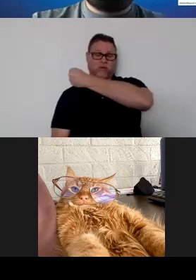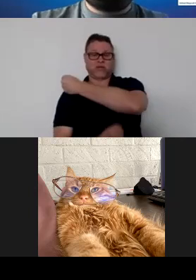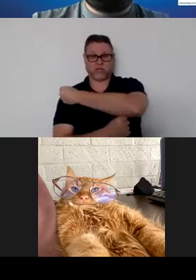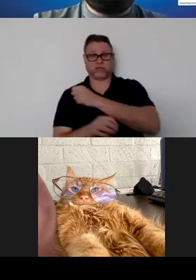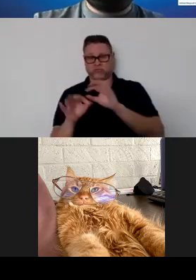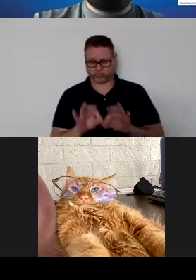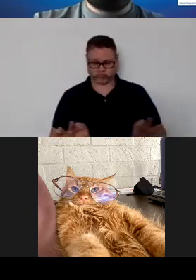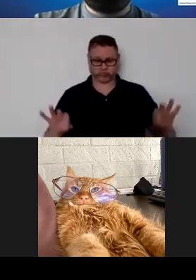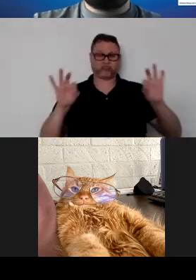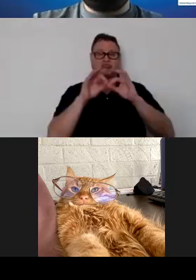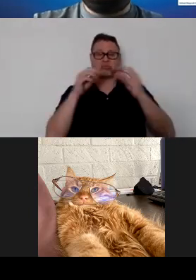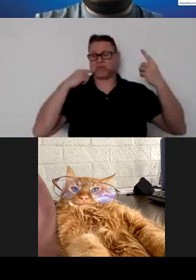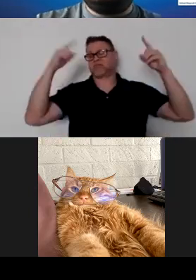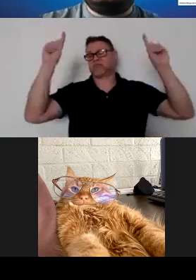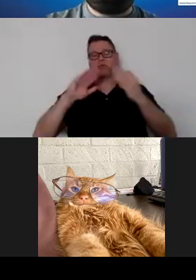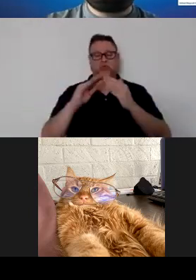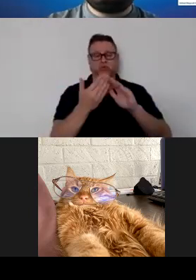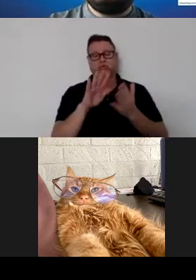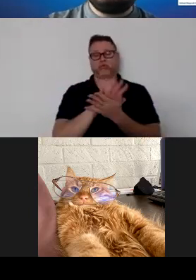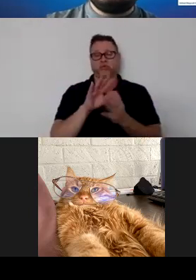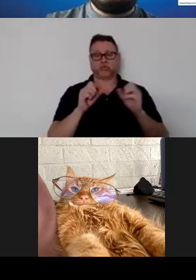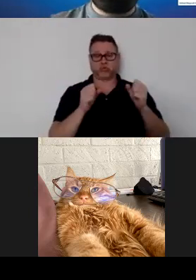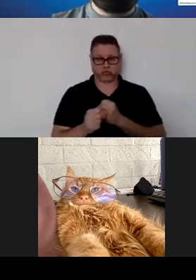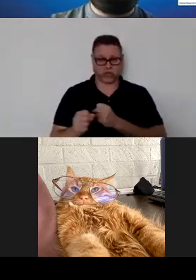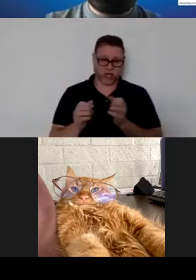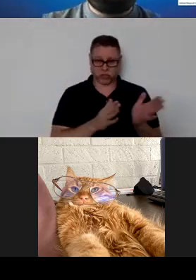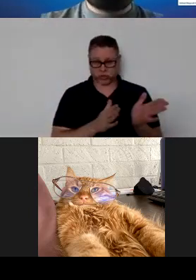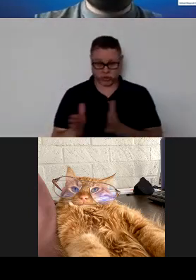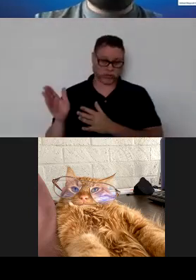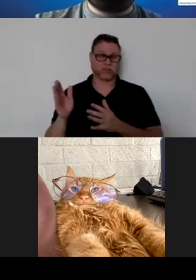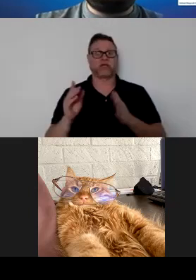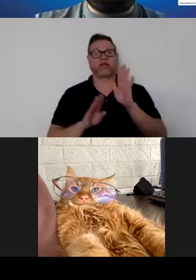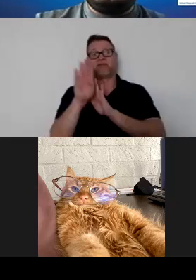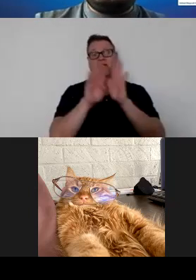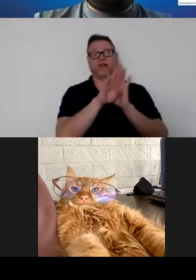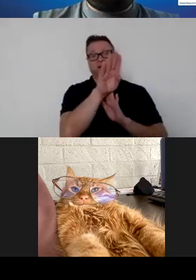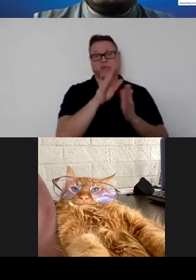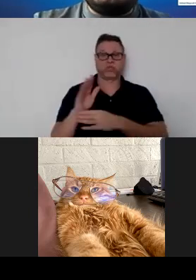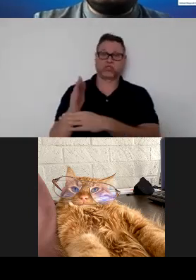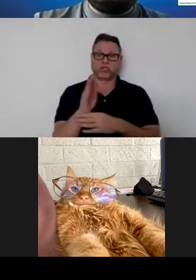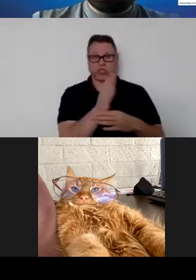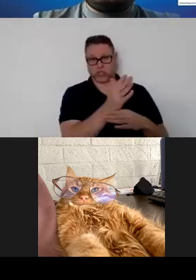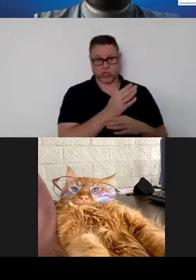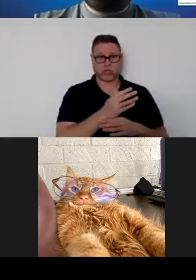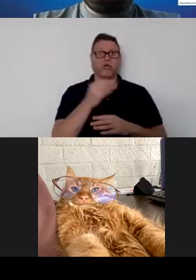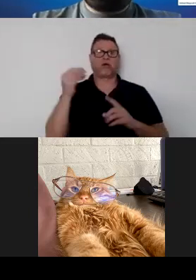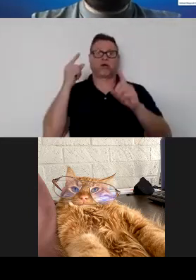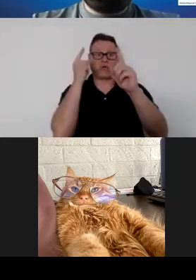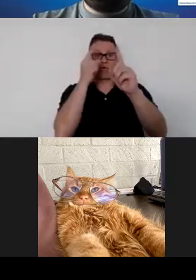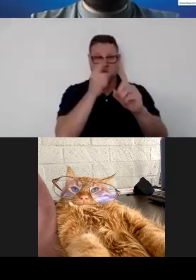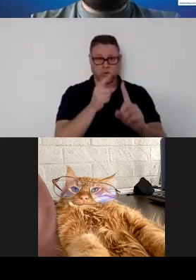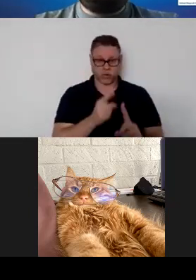critical for the success of a community school strategy. By developing a shared vision and goals and